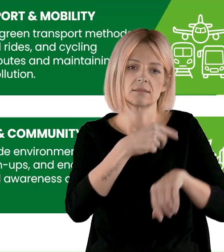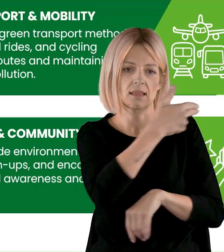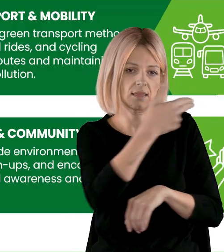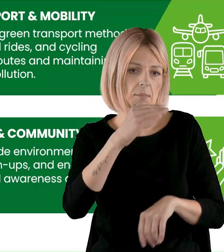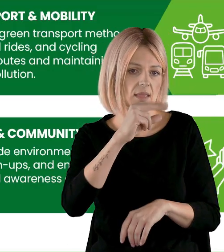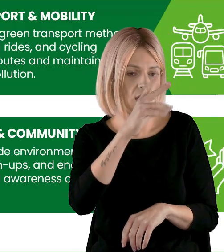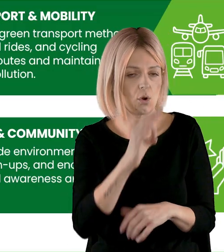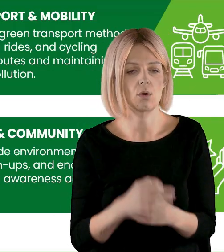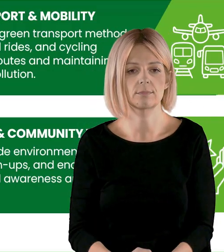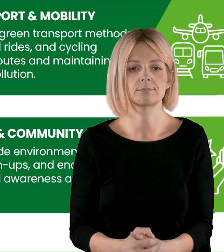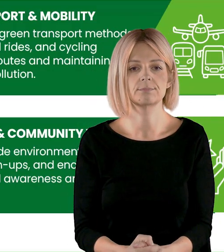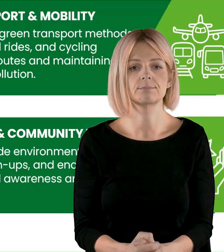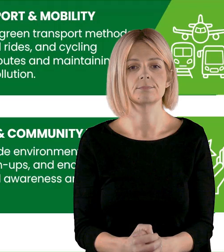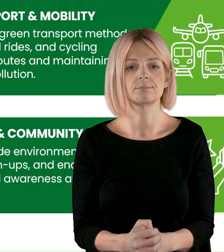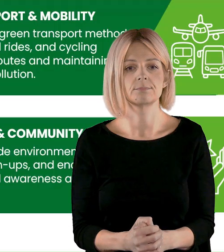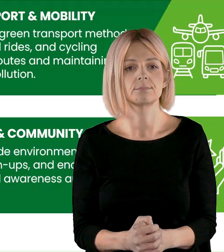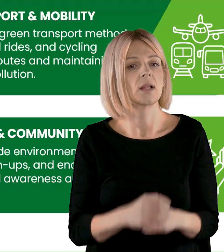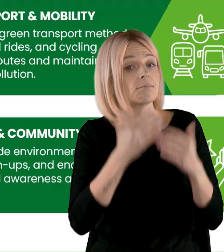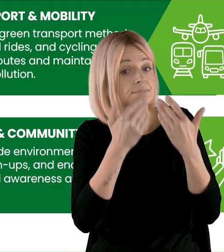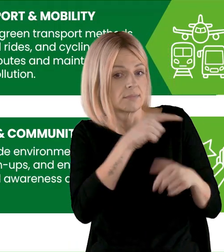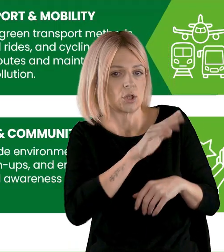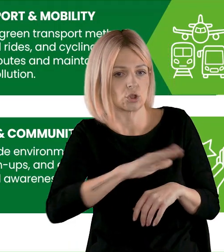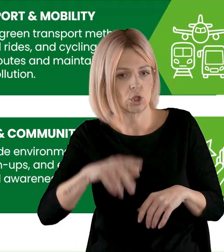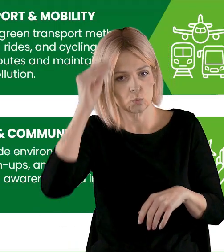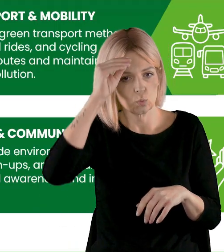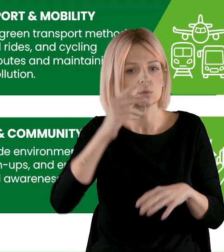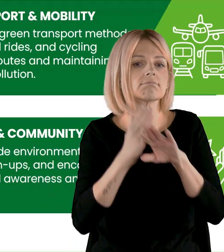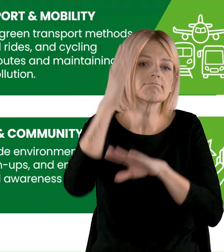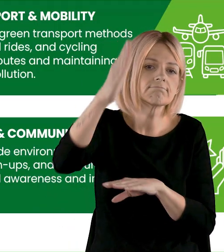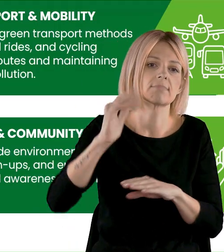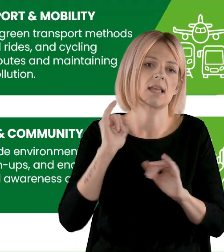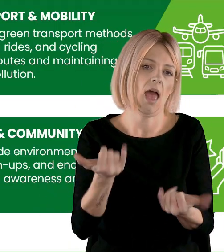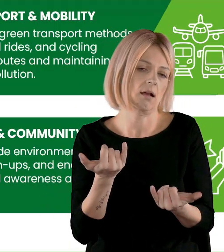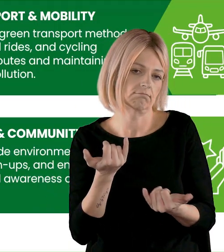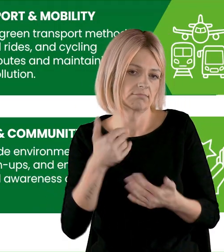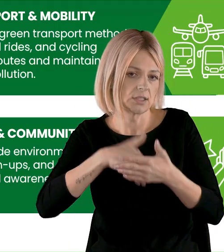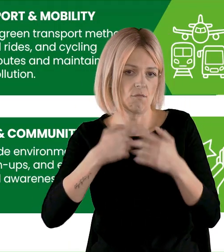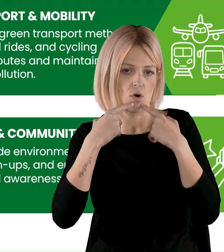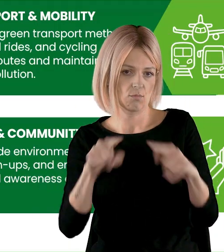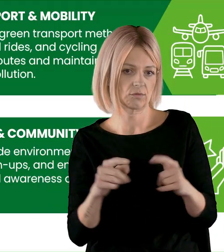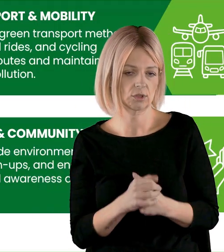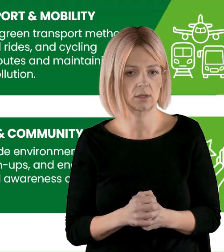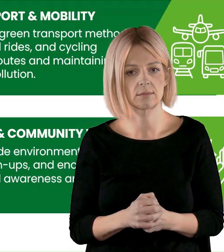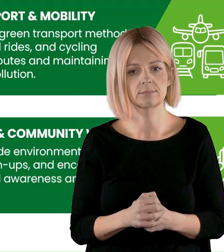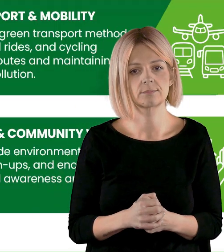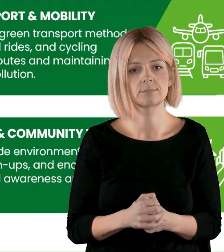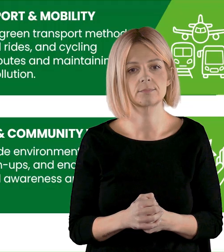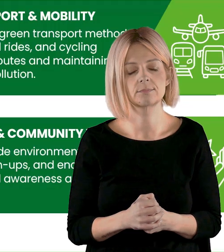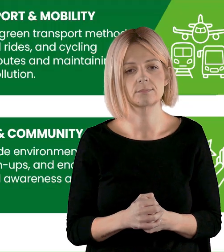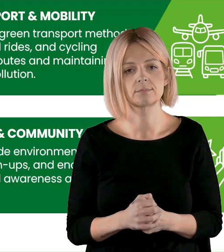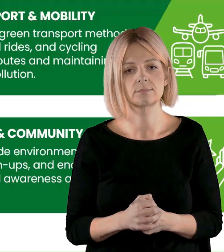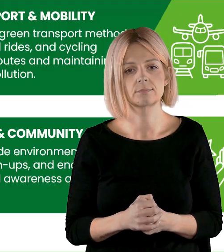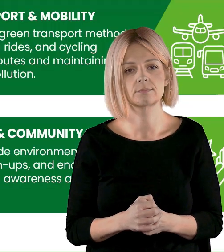About energy and technology, technicians can install renewable energy systems rather than